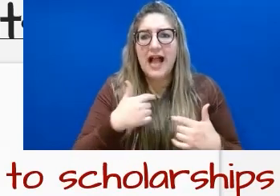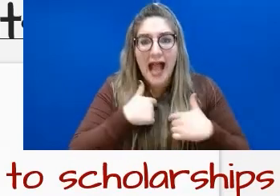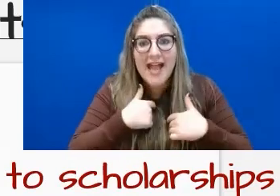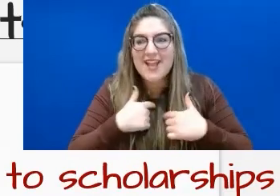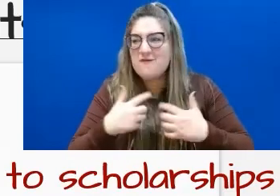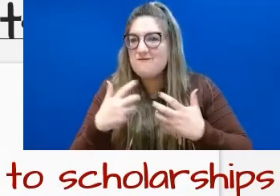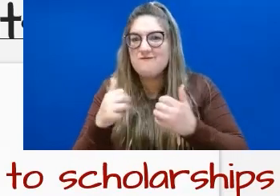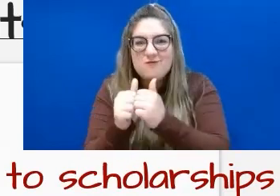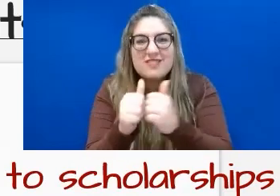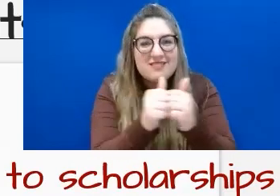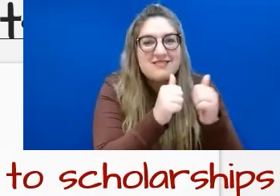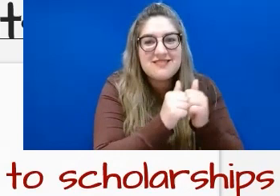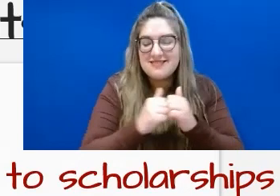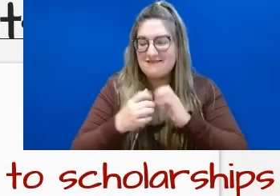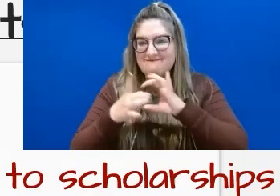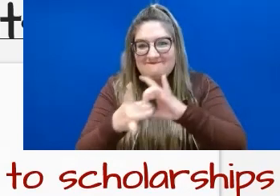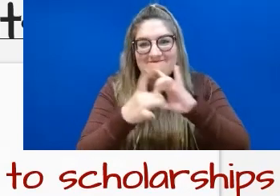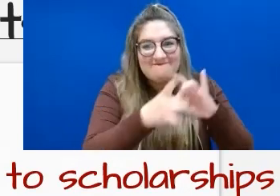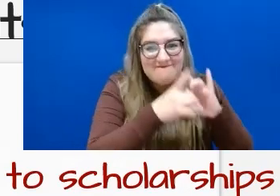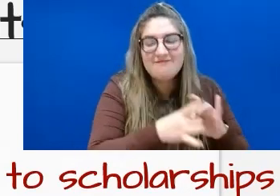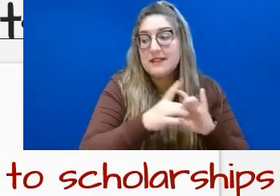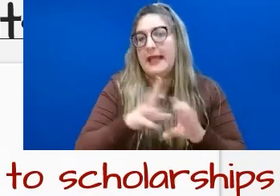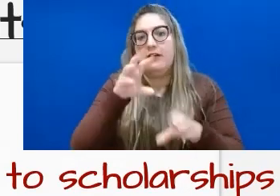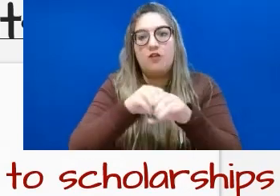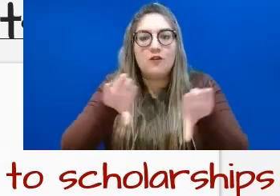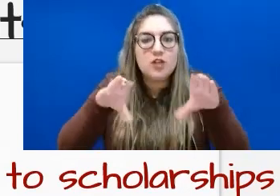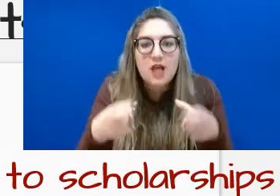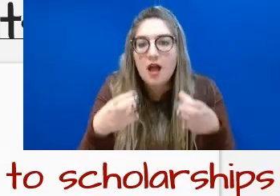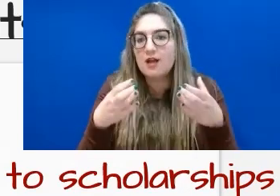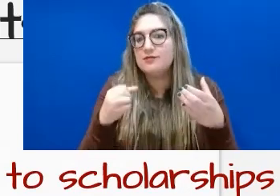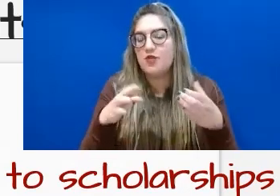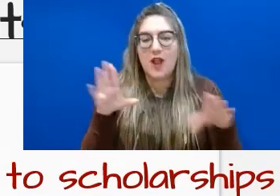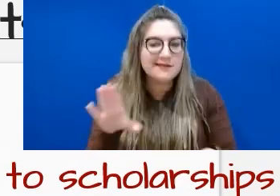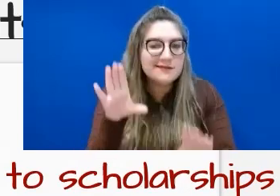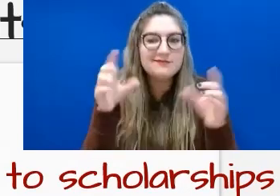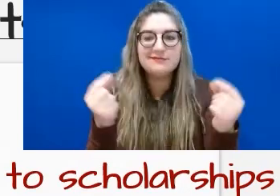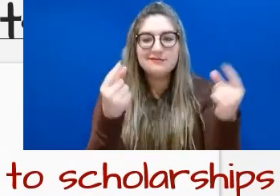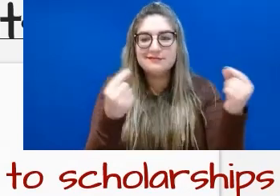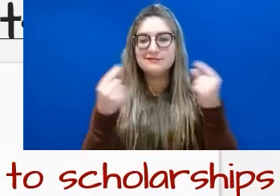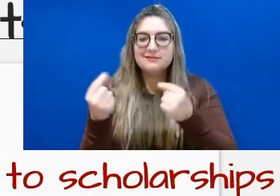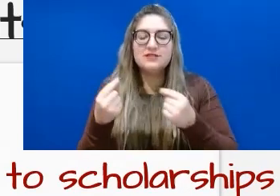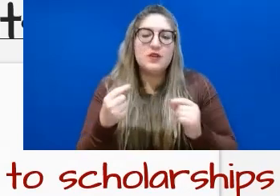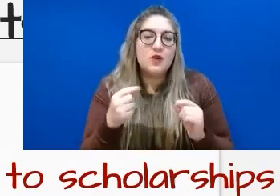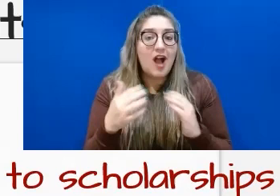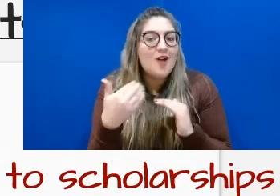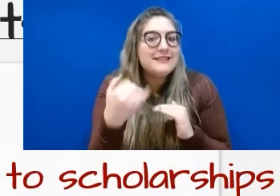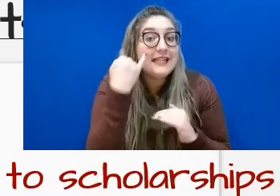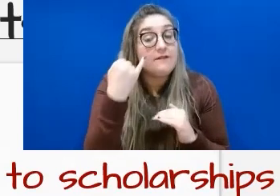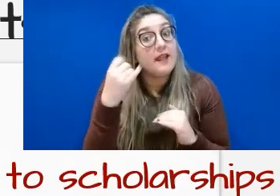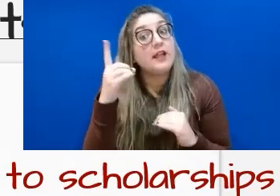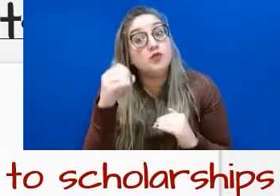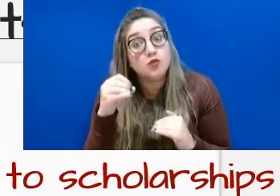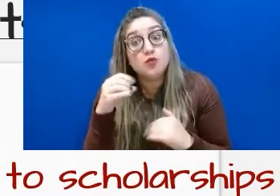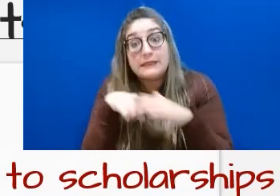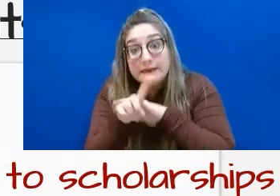the college activities. And then when they're in classes, the most of the time you get to see them more like in the corner, more like doing their work and things